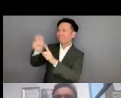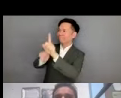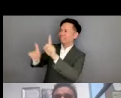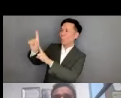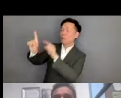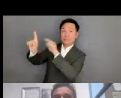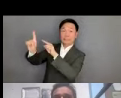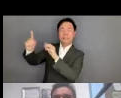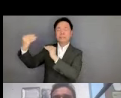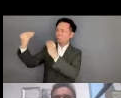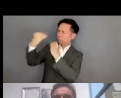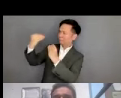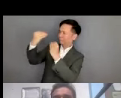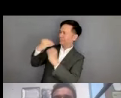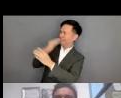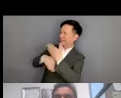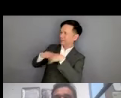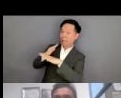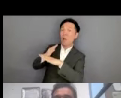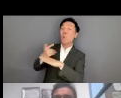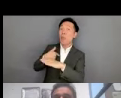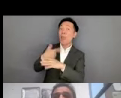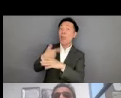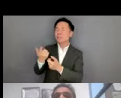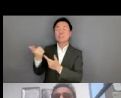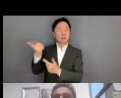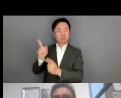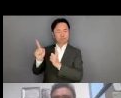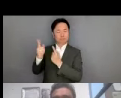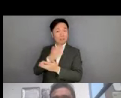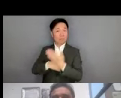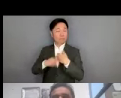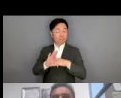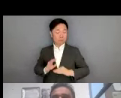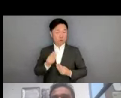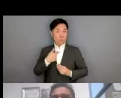them in the various local levels and election commission offices, and